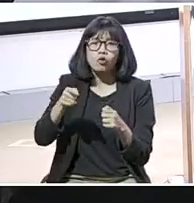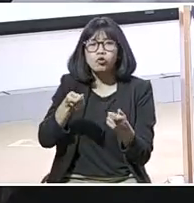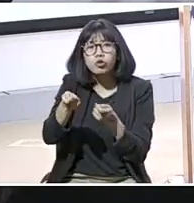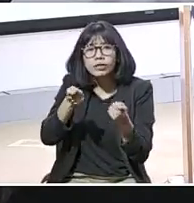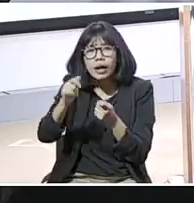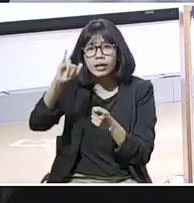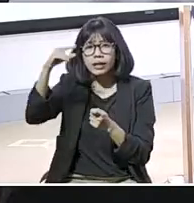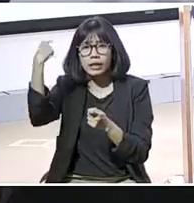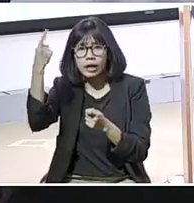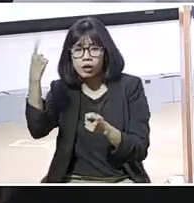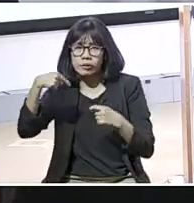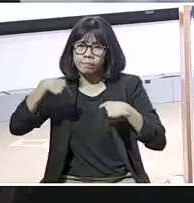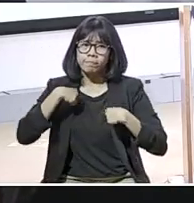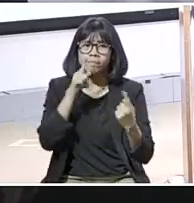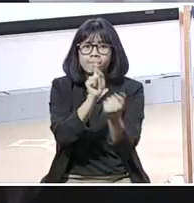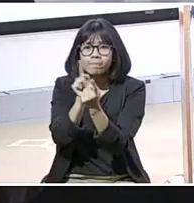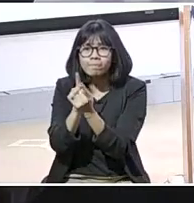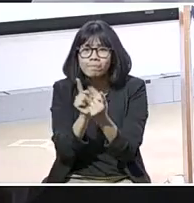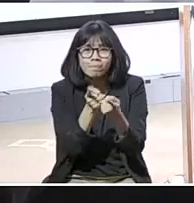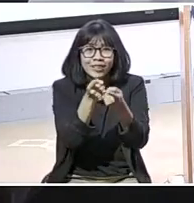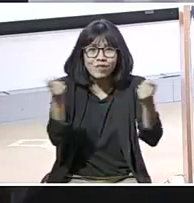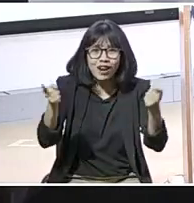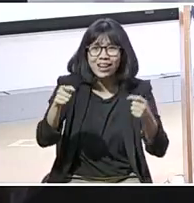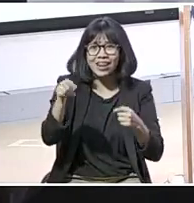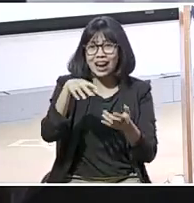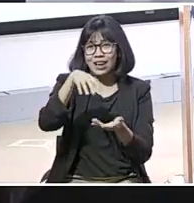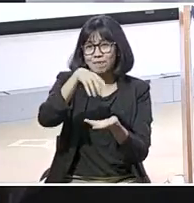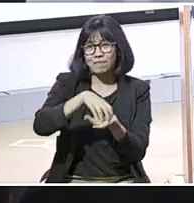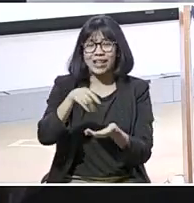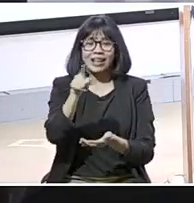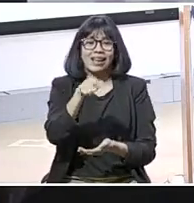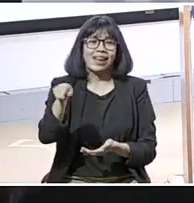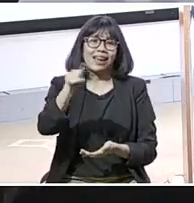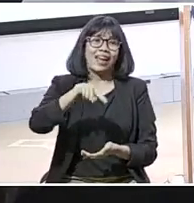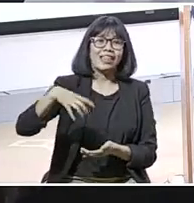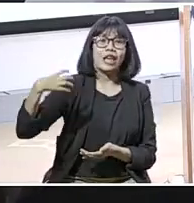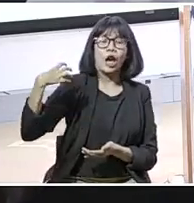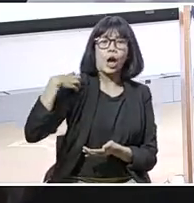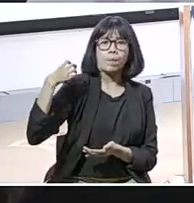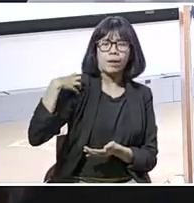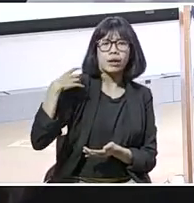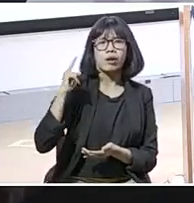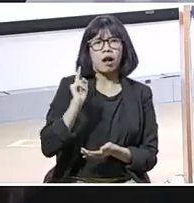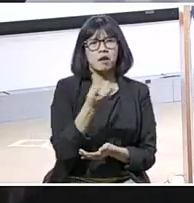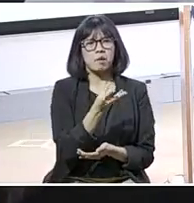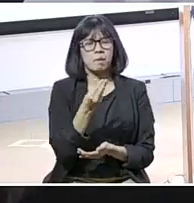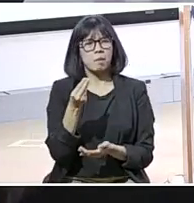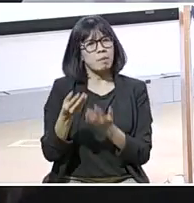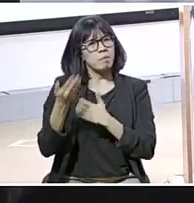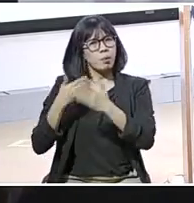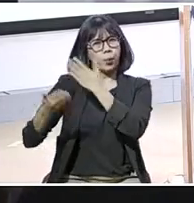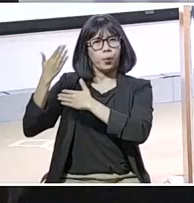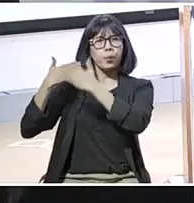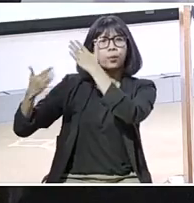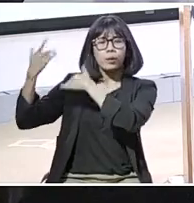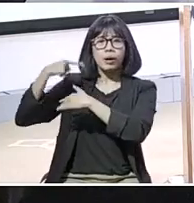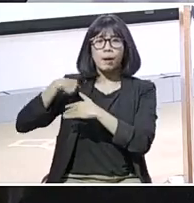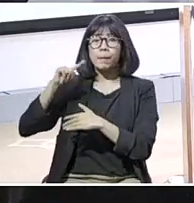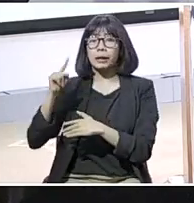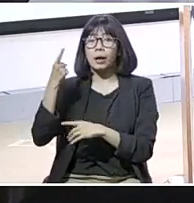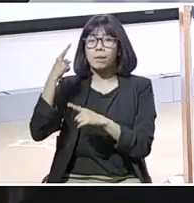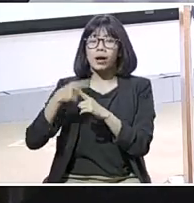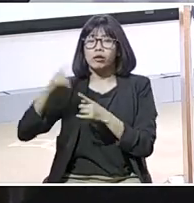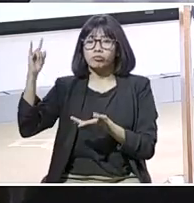you today at America. It has been quite a few years since I last visited, and